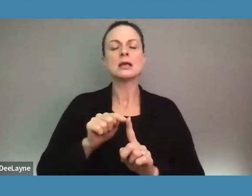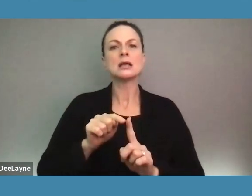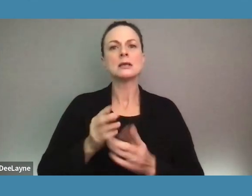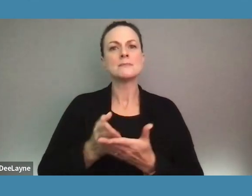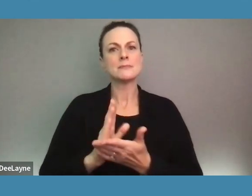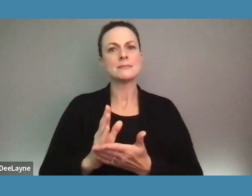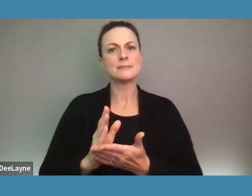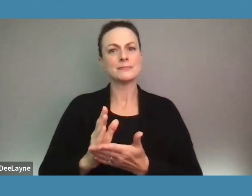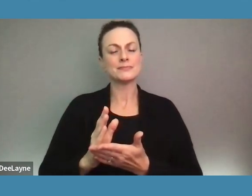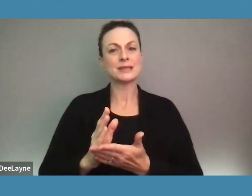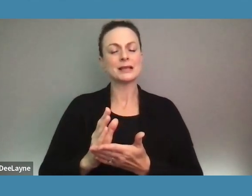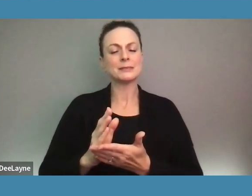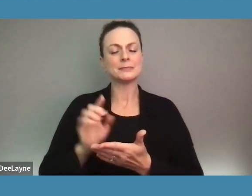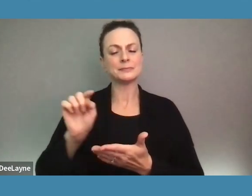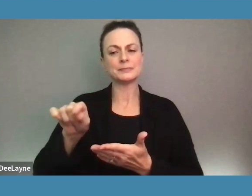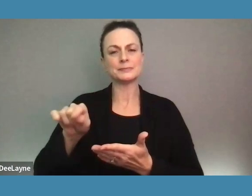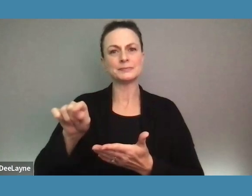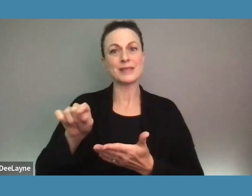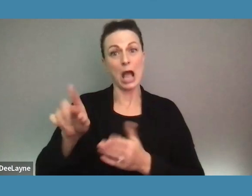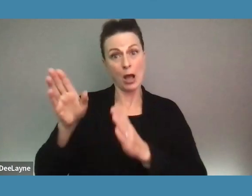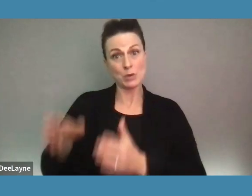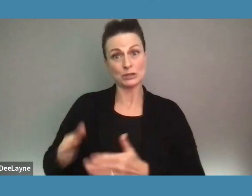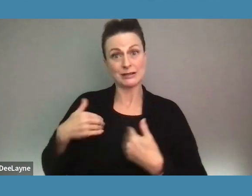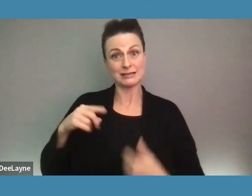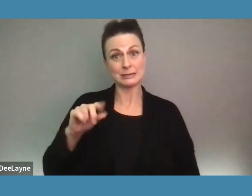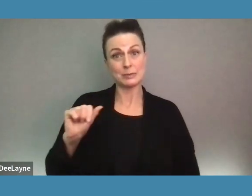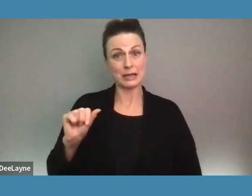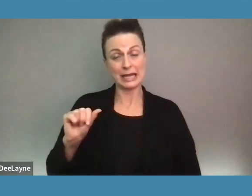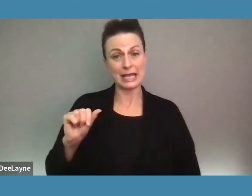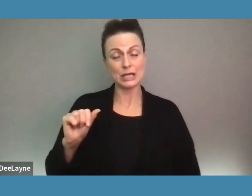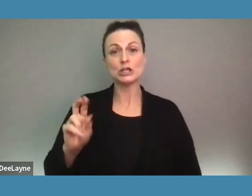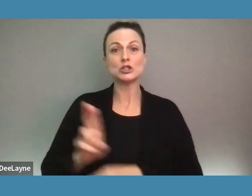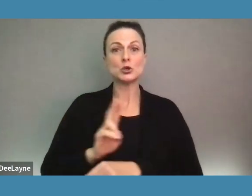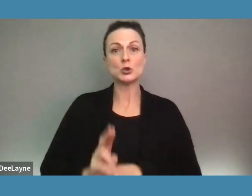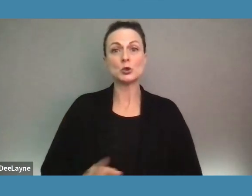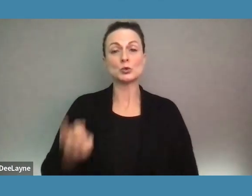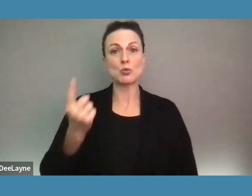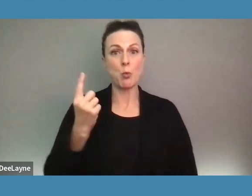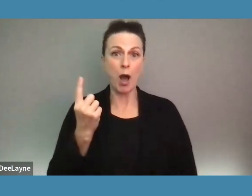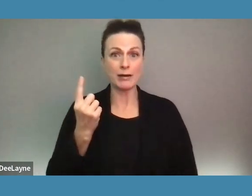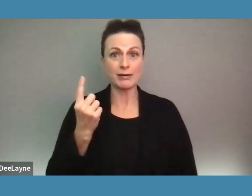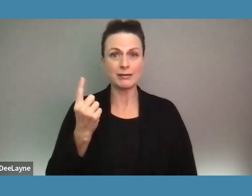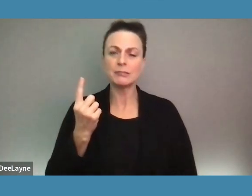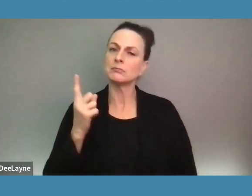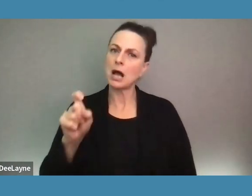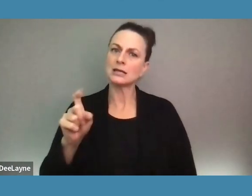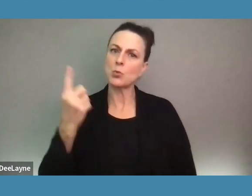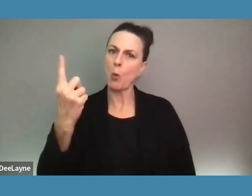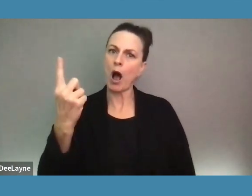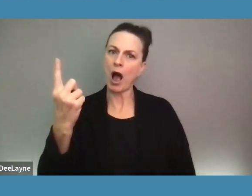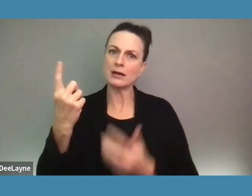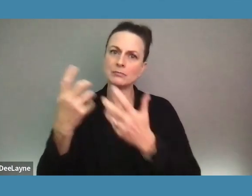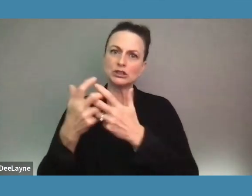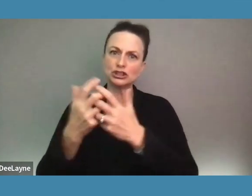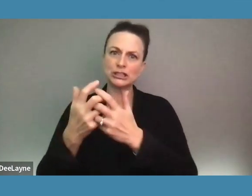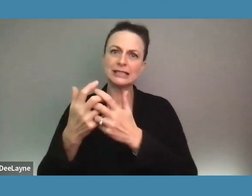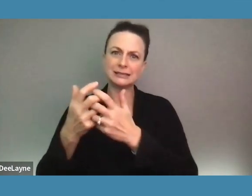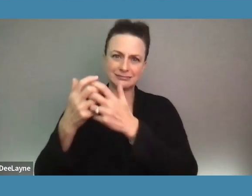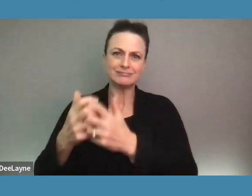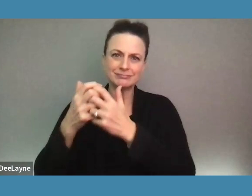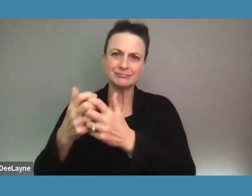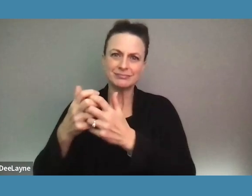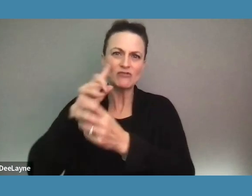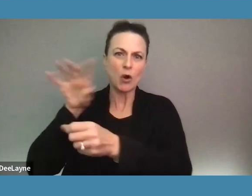entitles a person with a disability to use there has to be one voting machine that